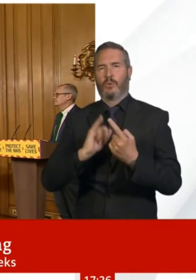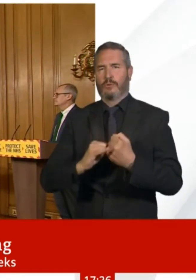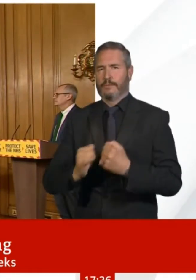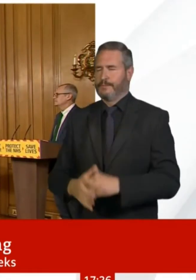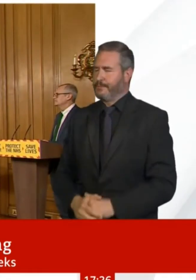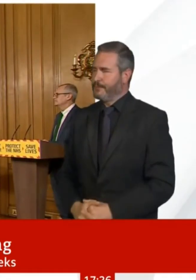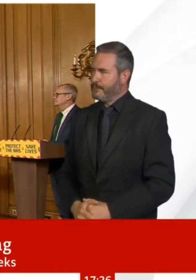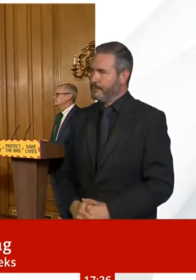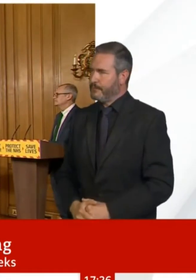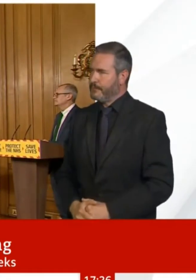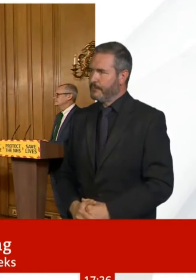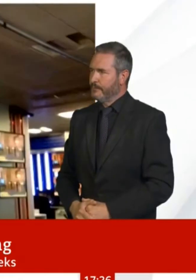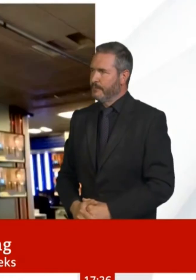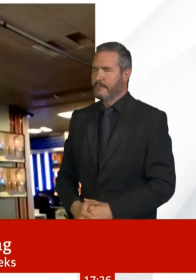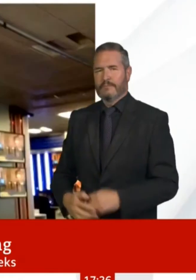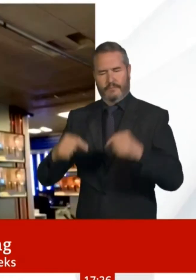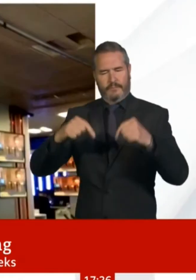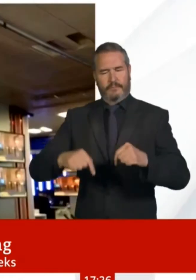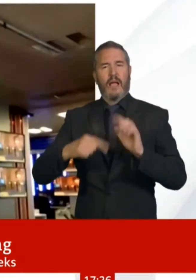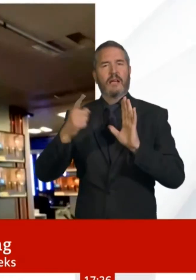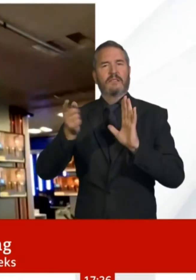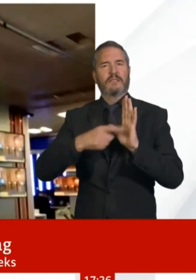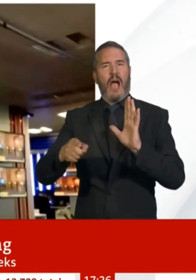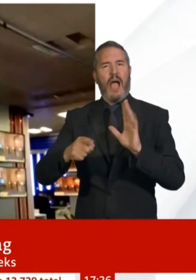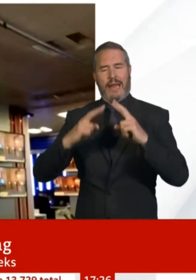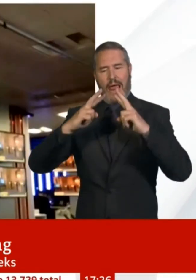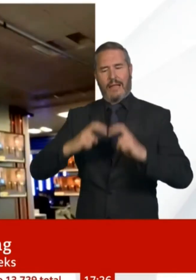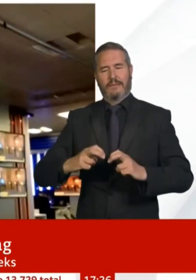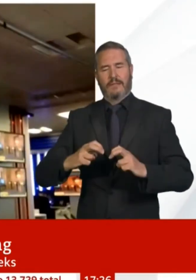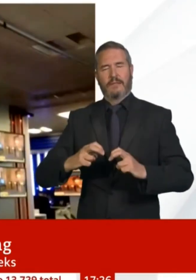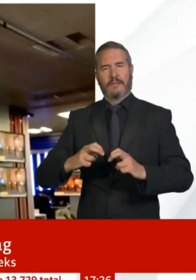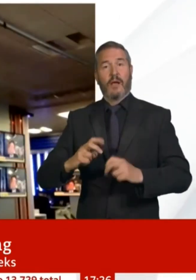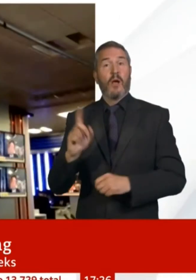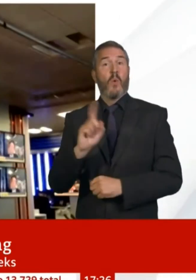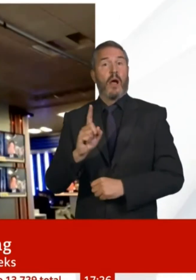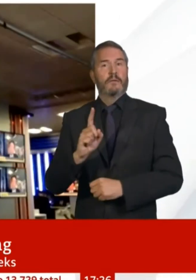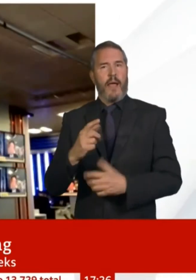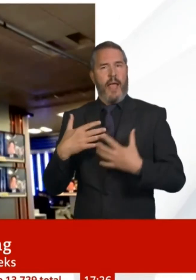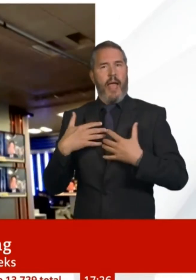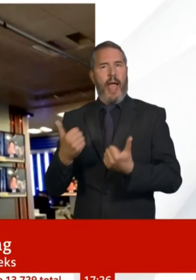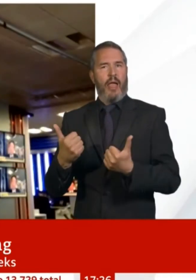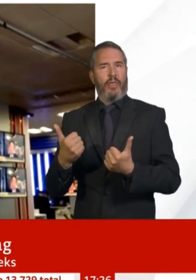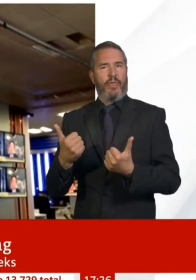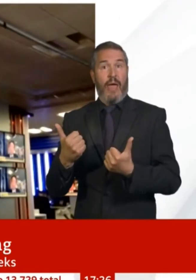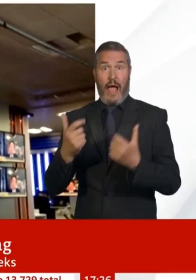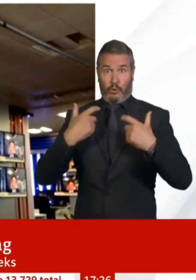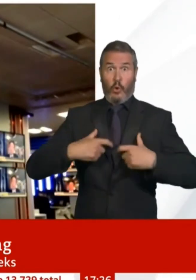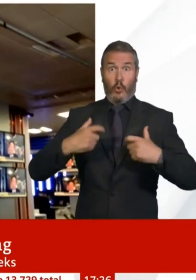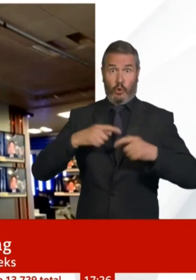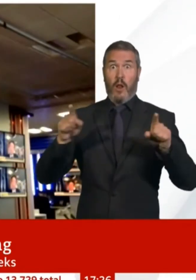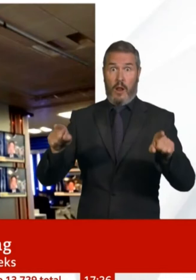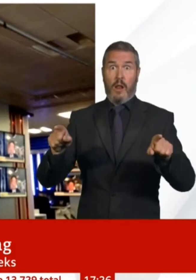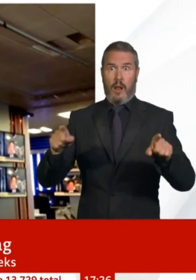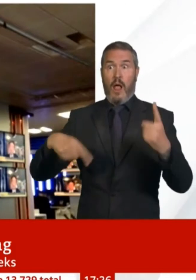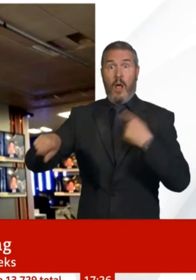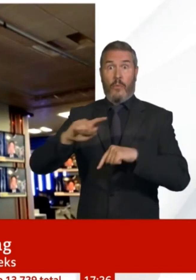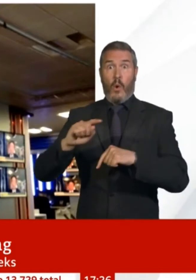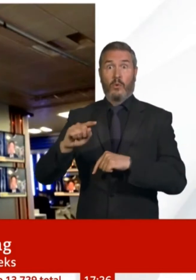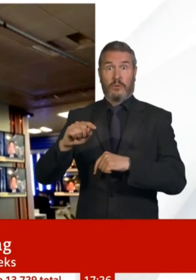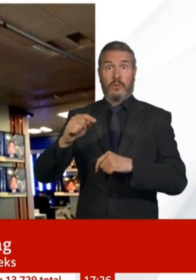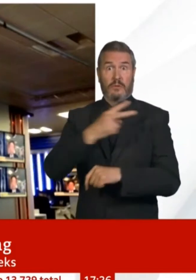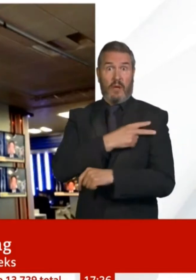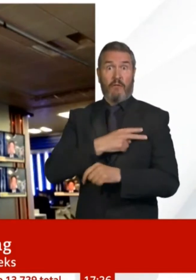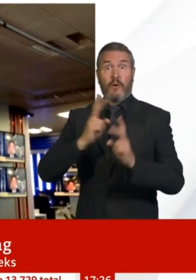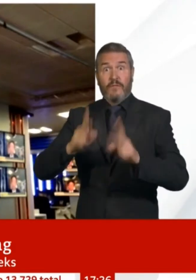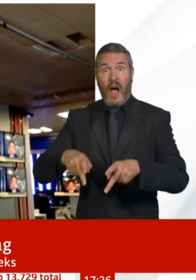Dominic Raab, Sky Analysis has found that 70% of frontline health and social care staff who died from coronavirus